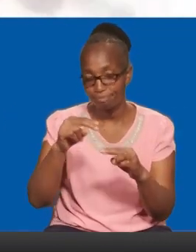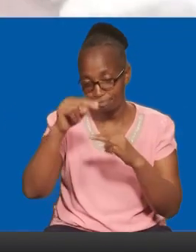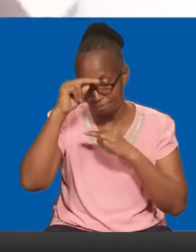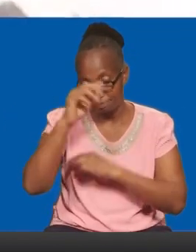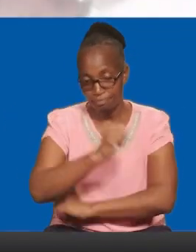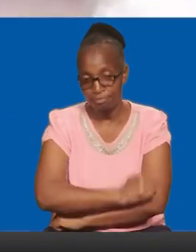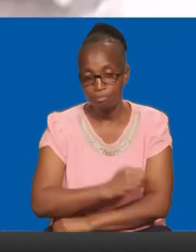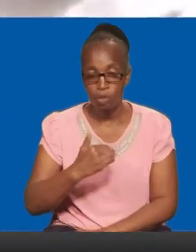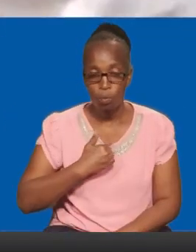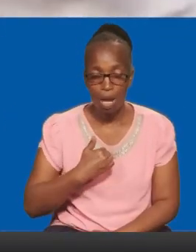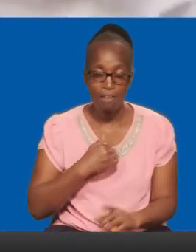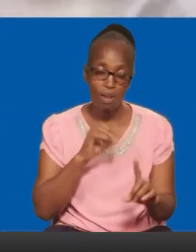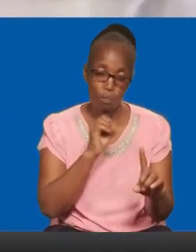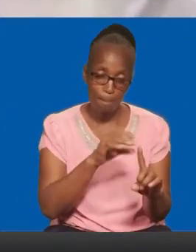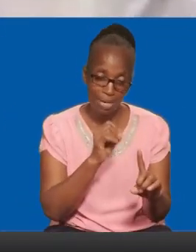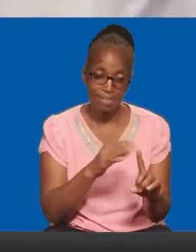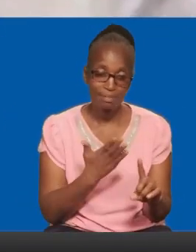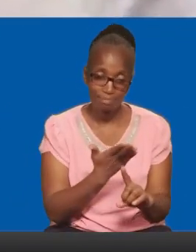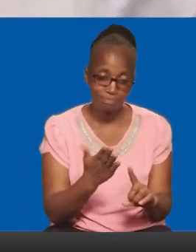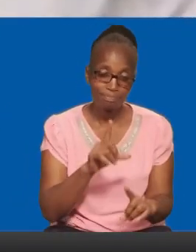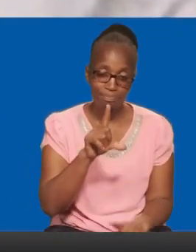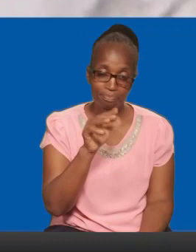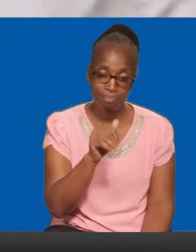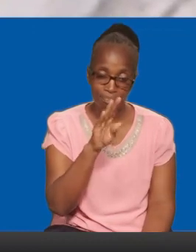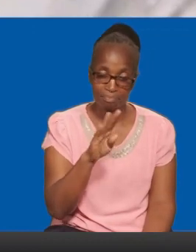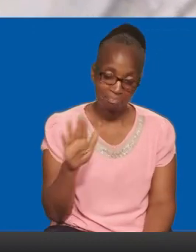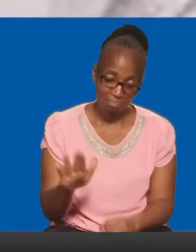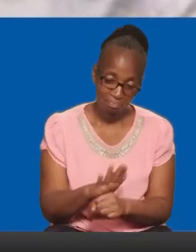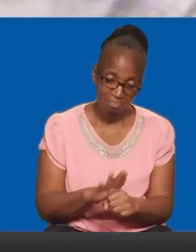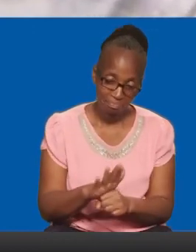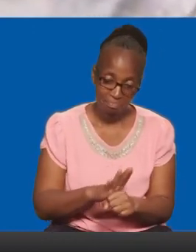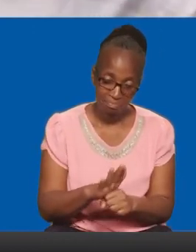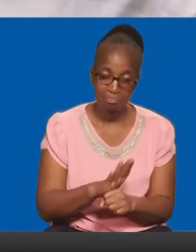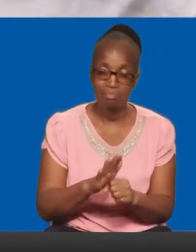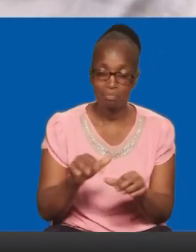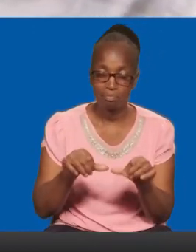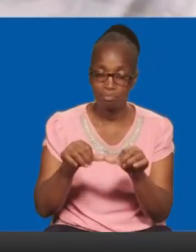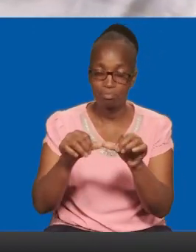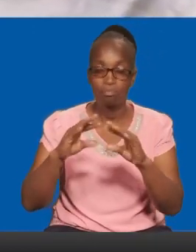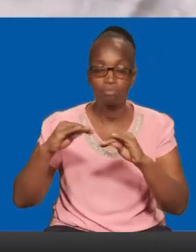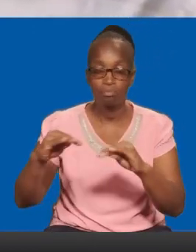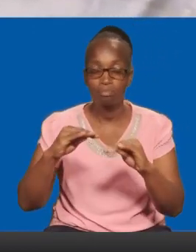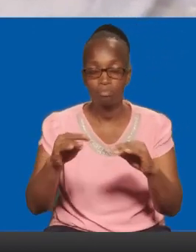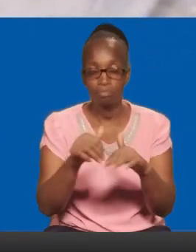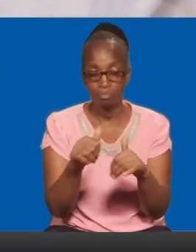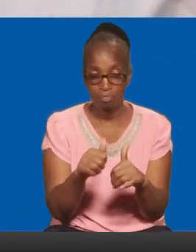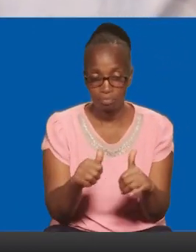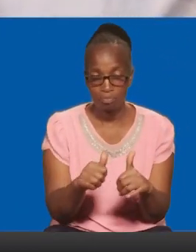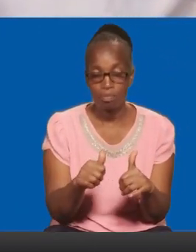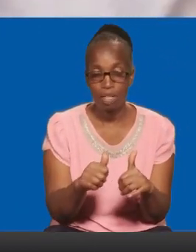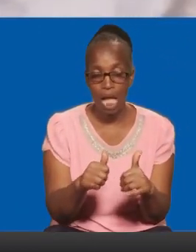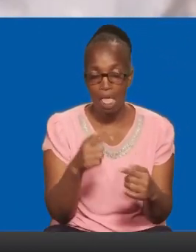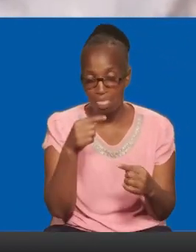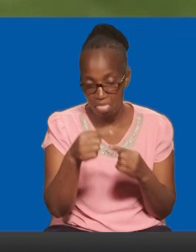to secondary schools, we have our mentors there. Yes. There are labs, and we are going to teach well because there will